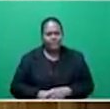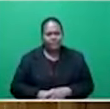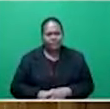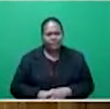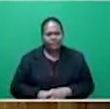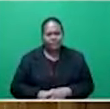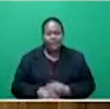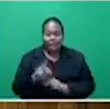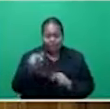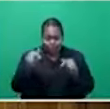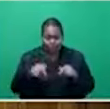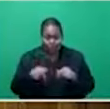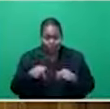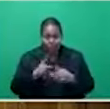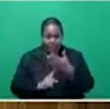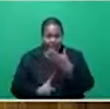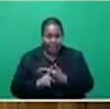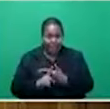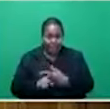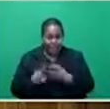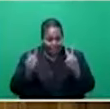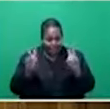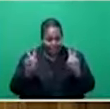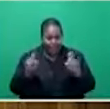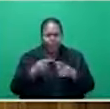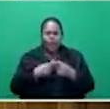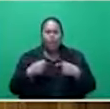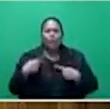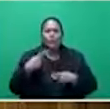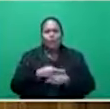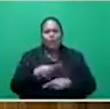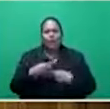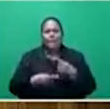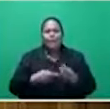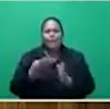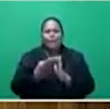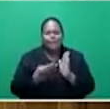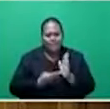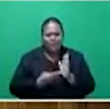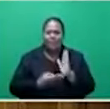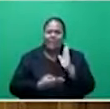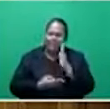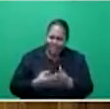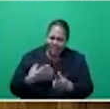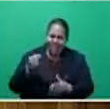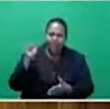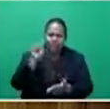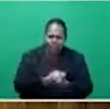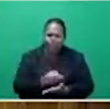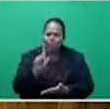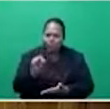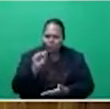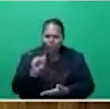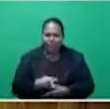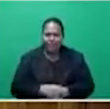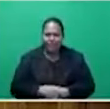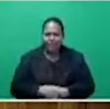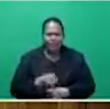this occasion, we're talking about the budget, he's got the right to do that. I don't deny him that